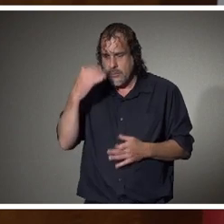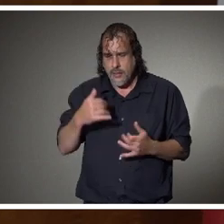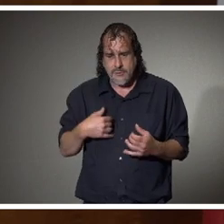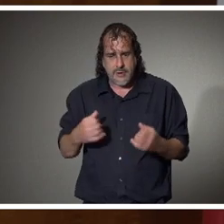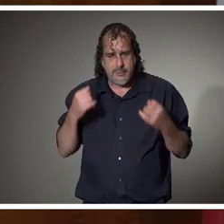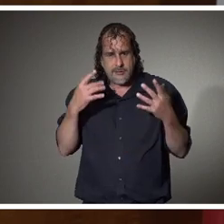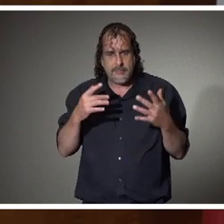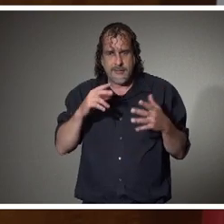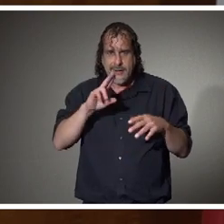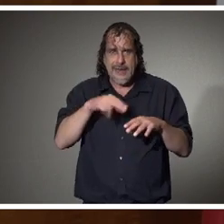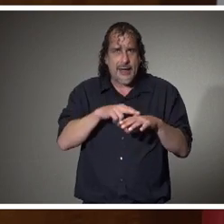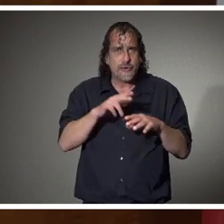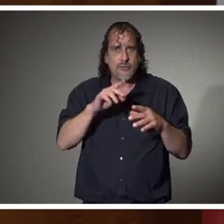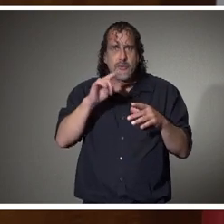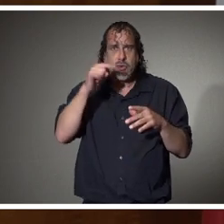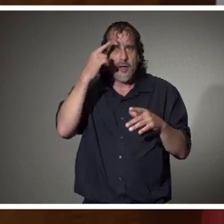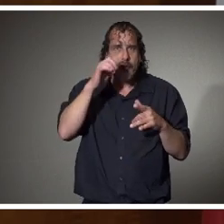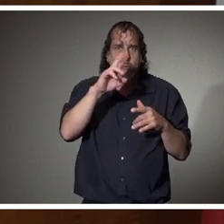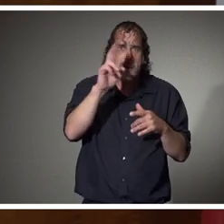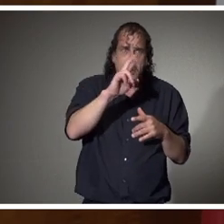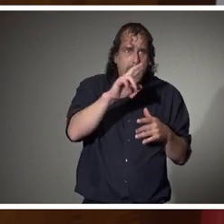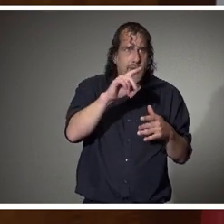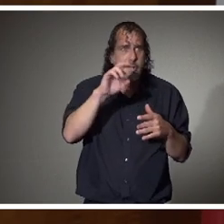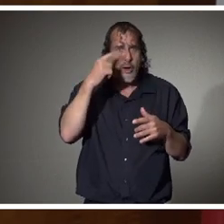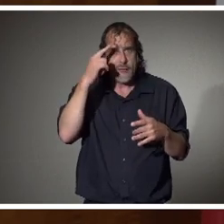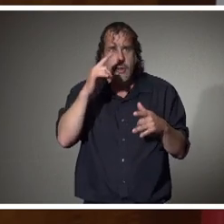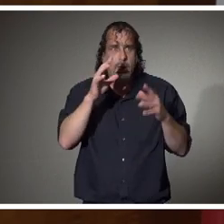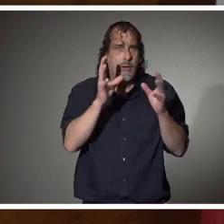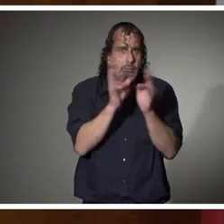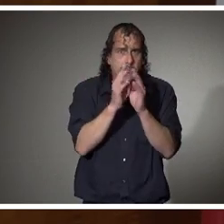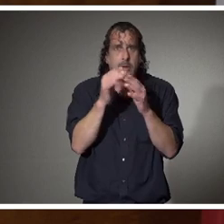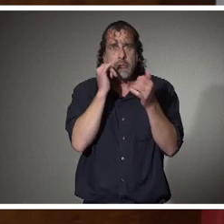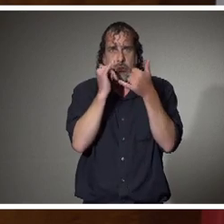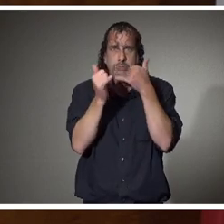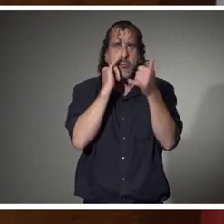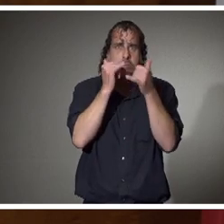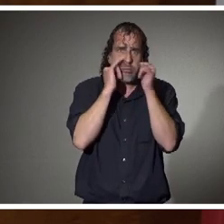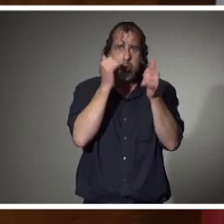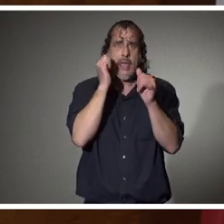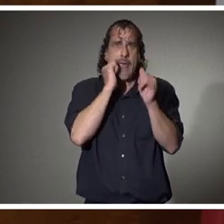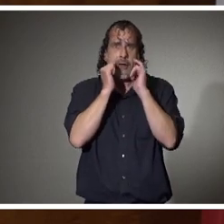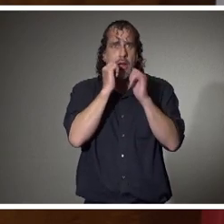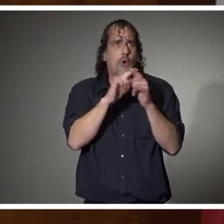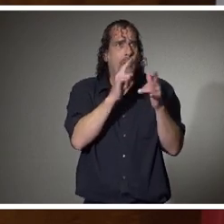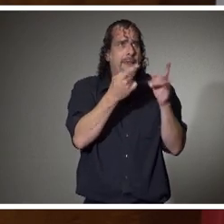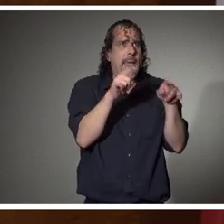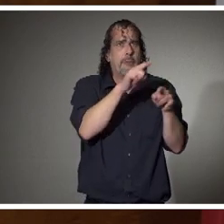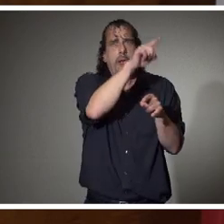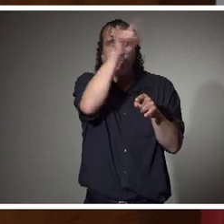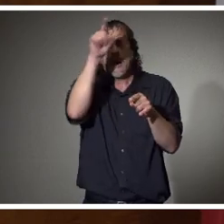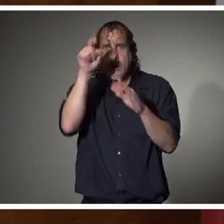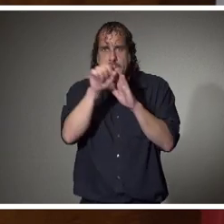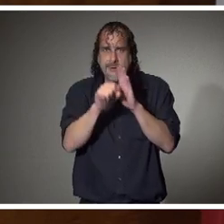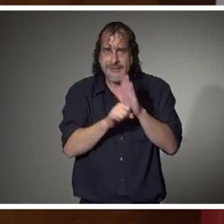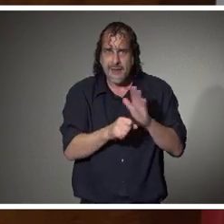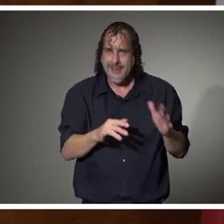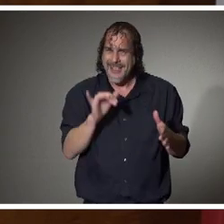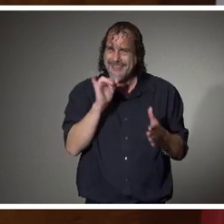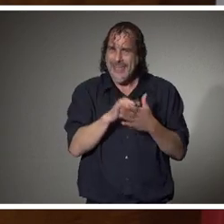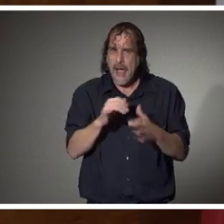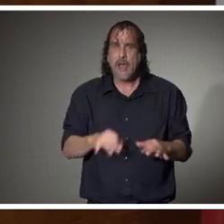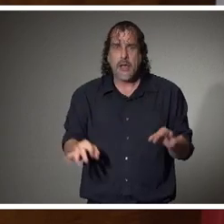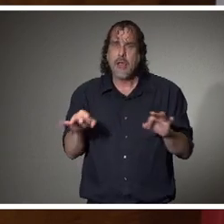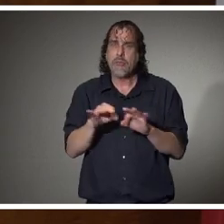National Governors Association or the Republican Governors Association and having conversations about what's going on in other states as well. I think that's incredibly